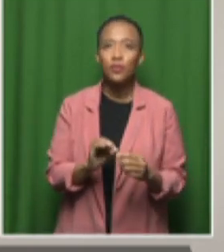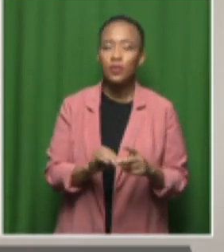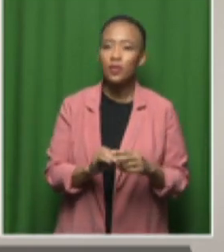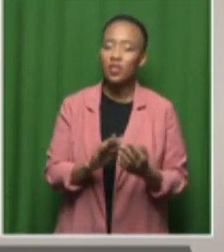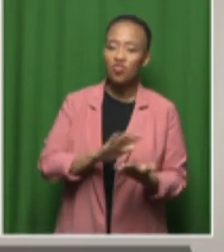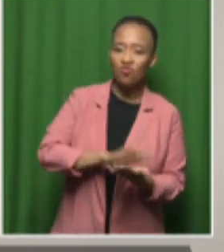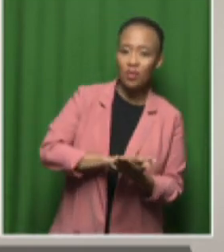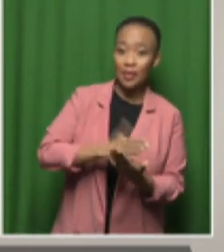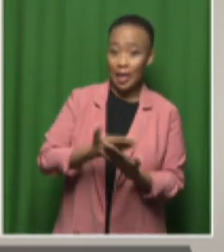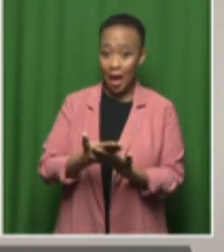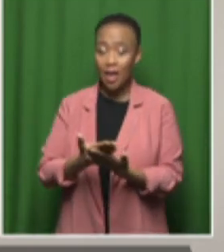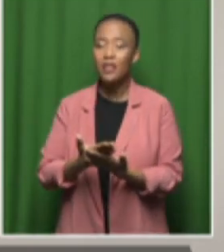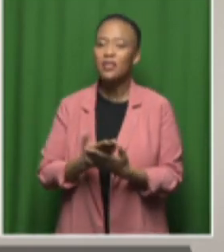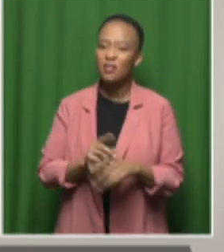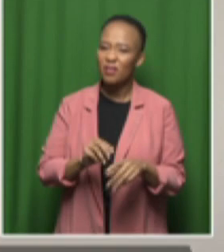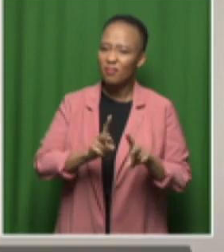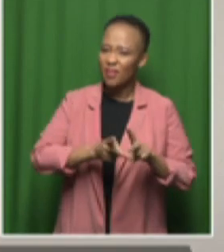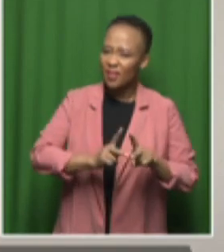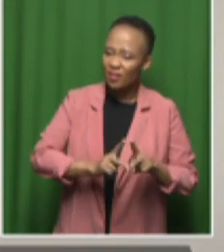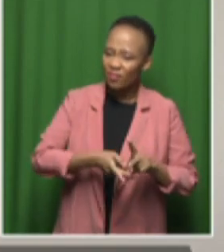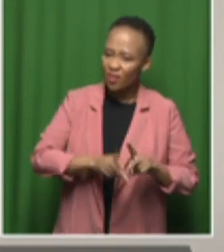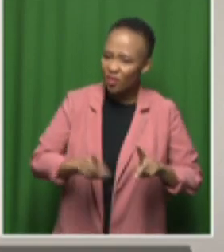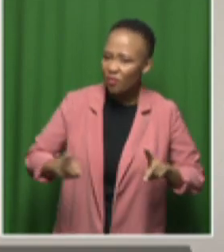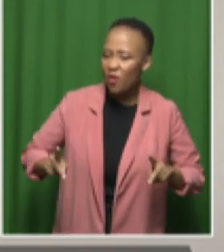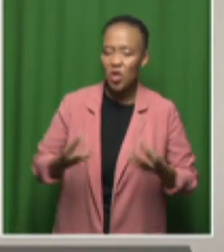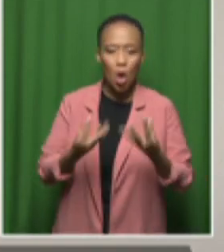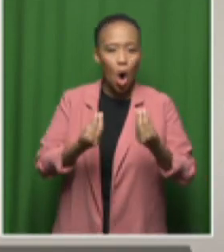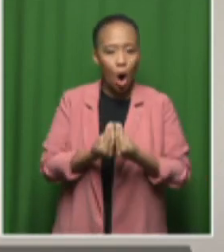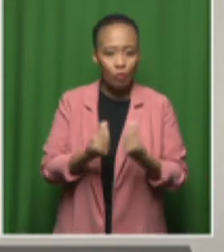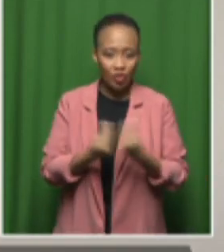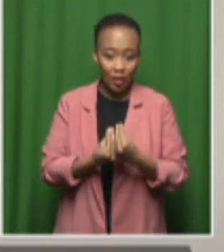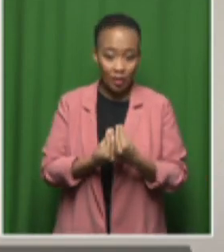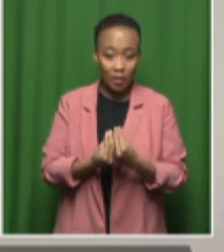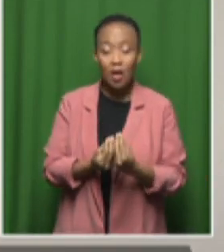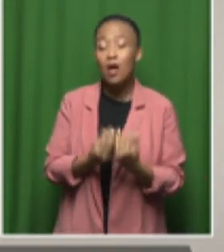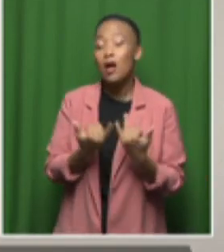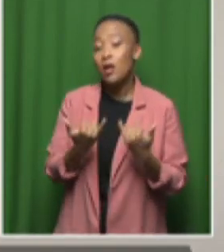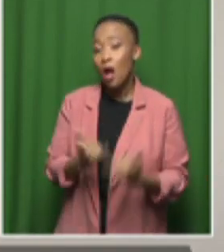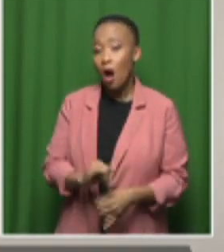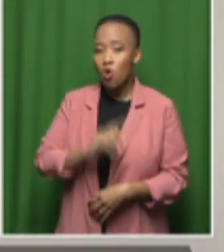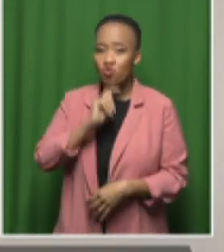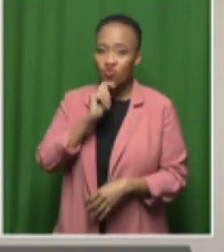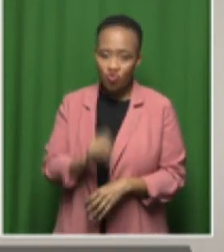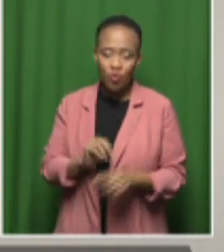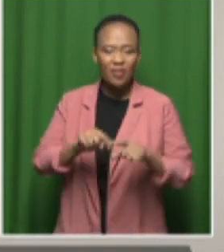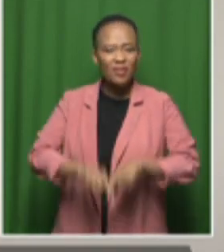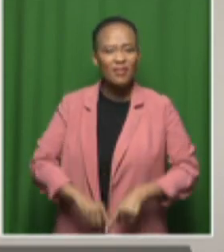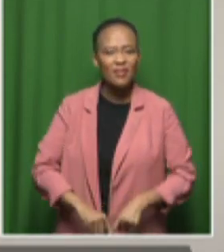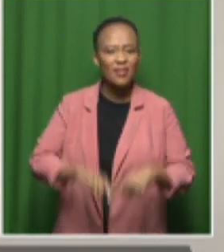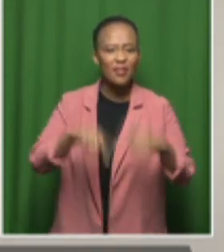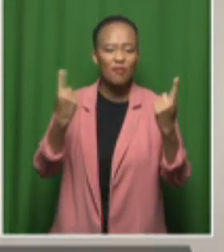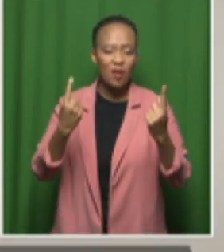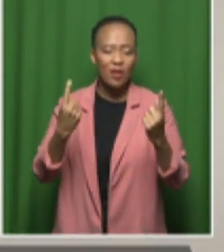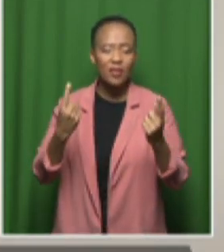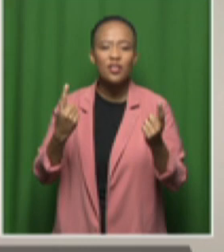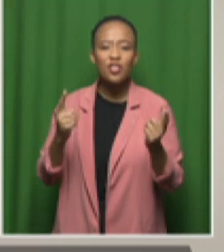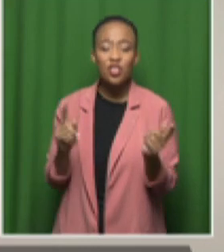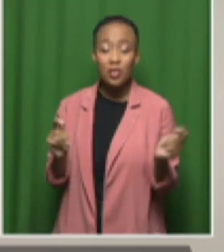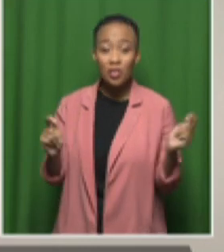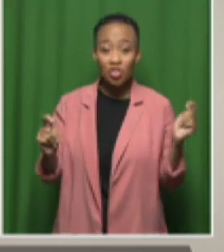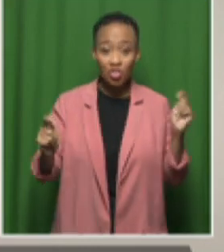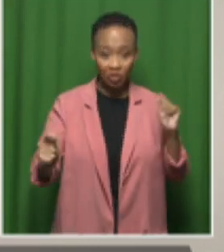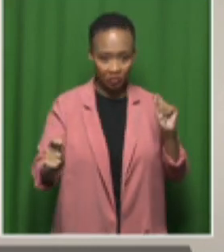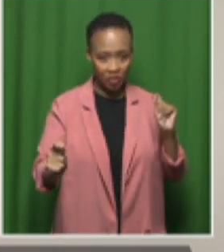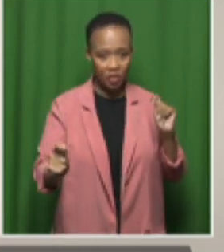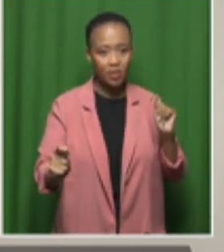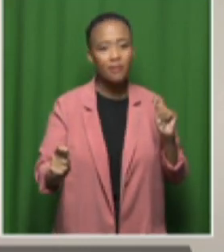on different objects. And this is a different shift because it shows us that she's able to imagine